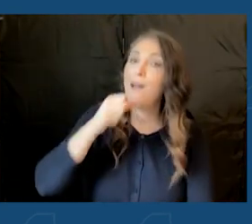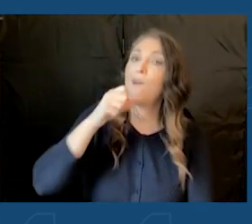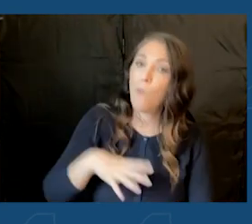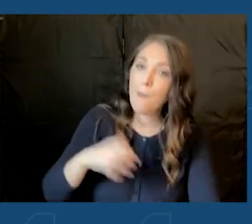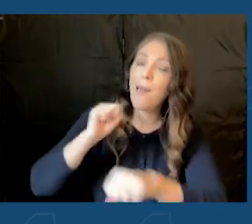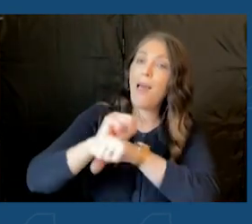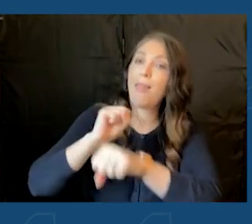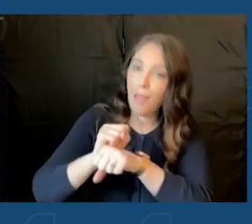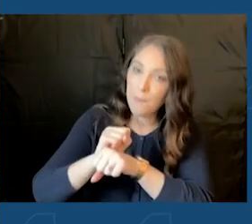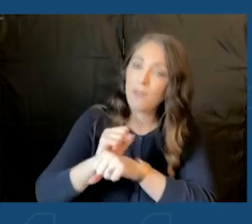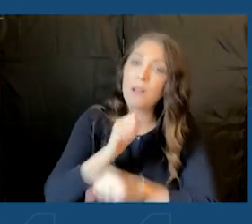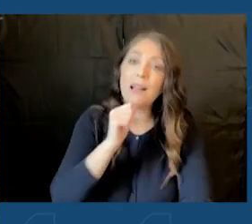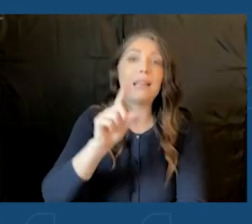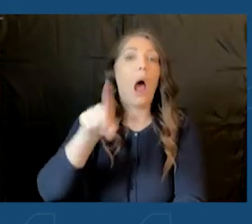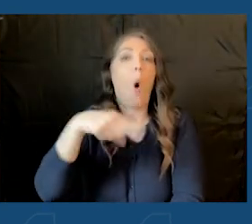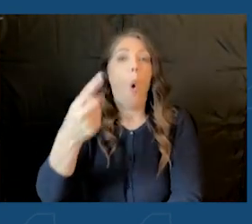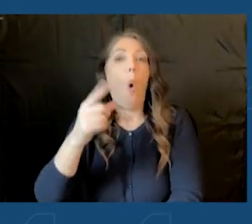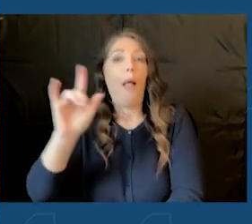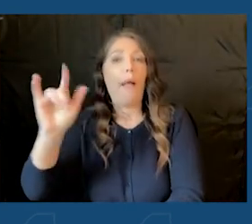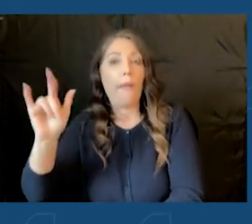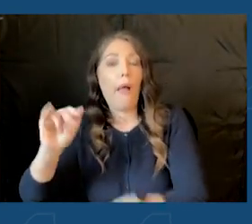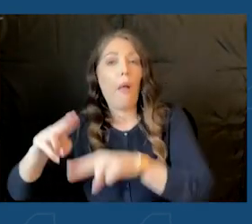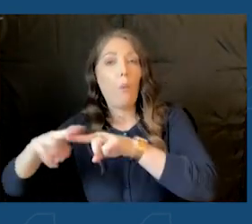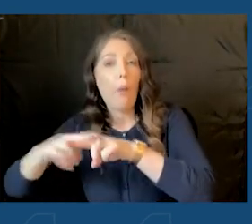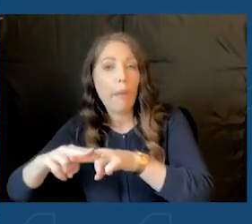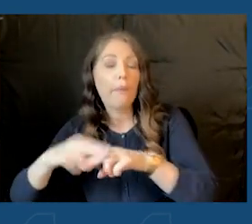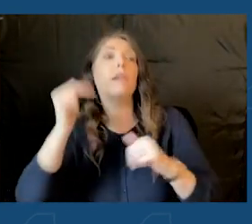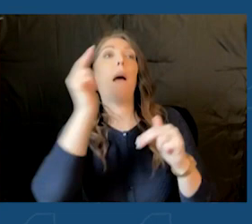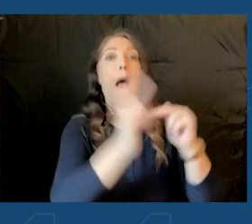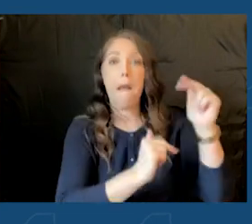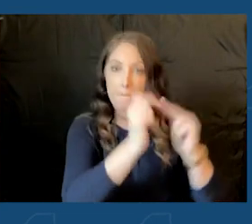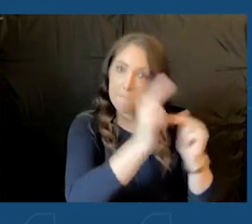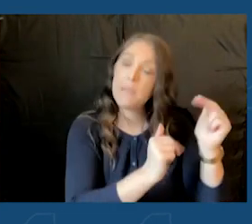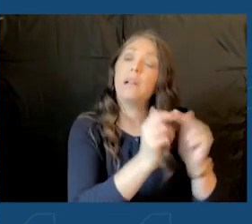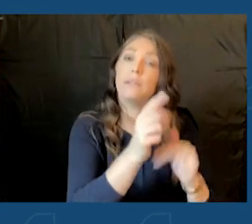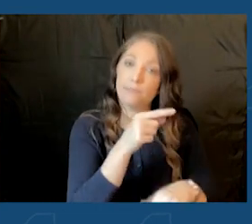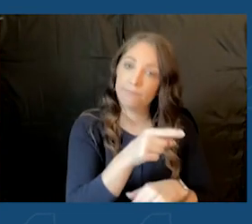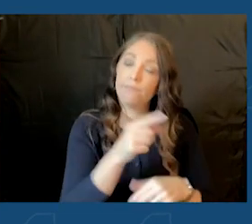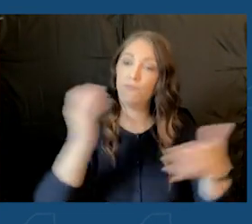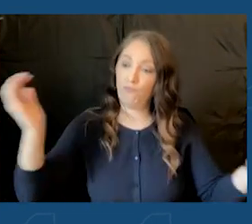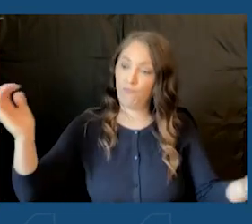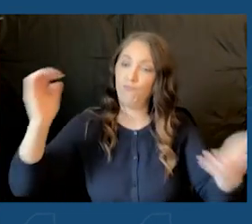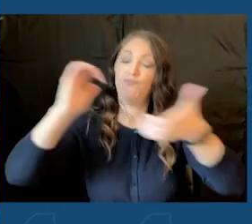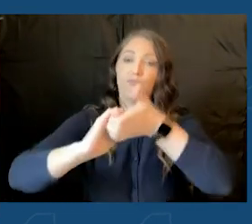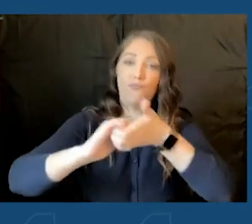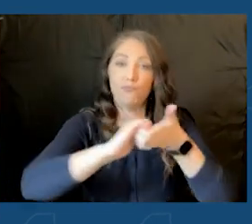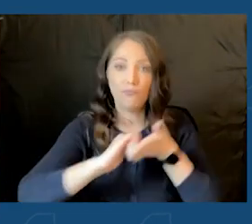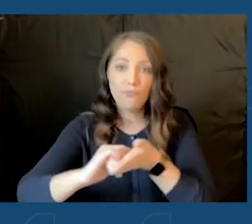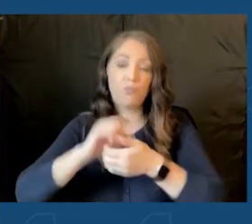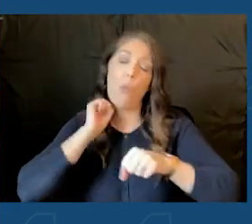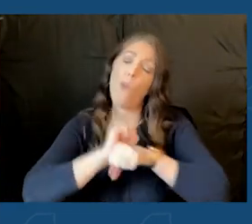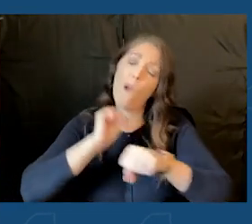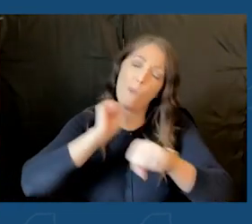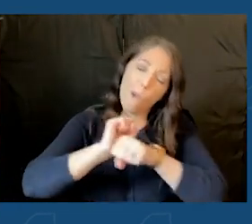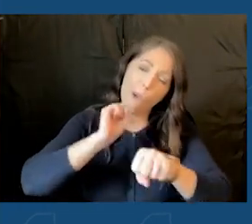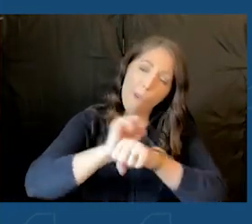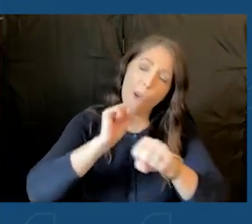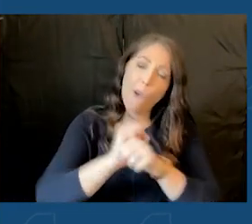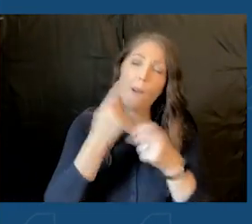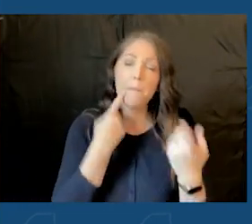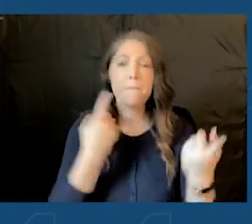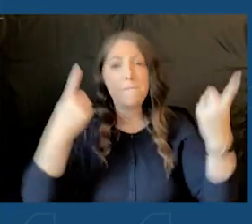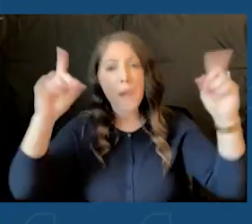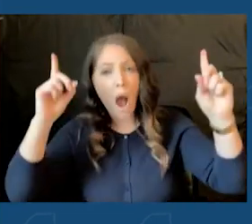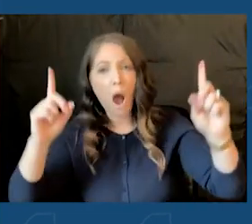from the Long Island Railroad, but from the building trades, together we joined. We got the job done. We showed that it was possible. From